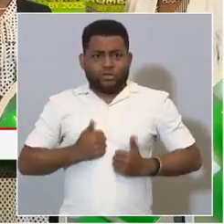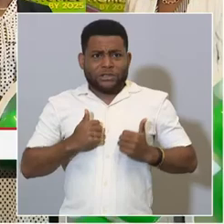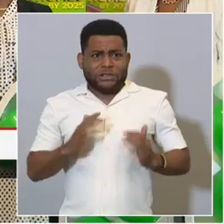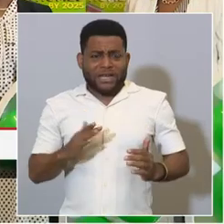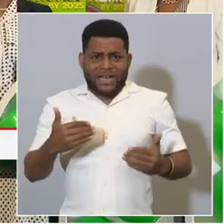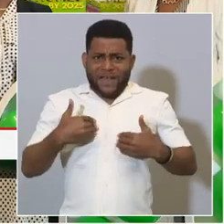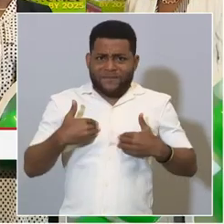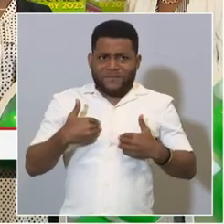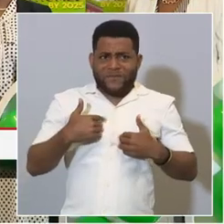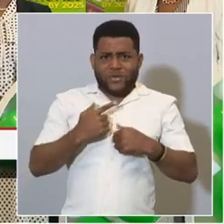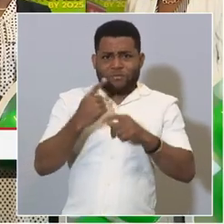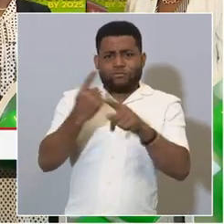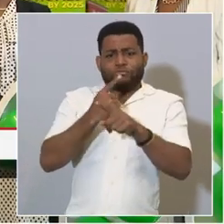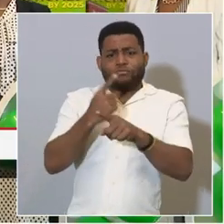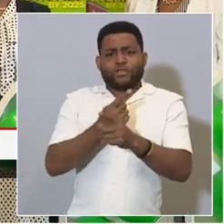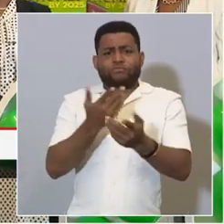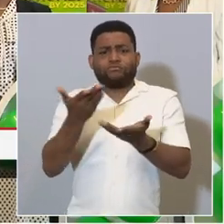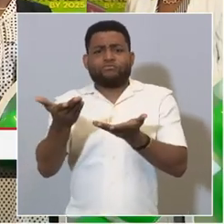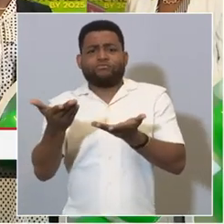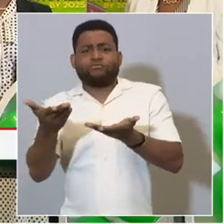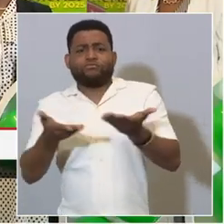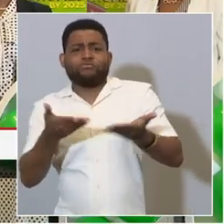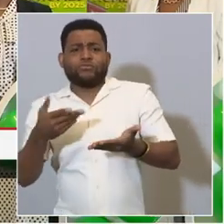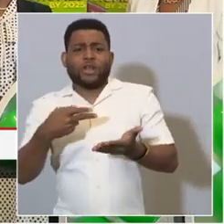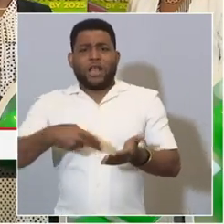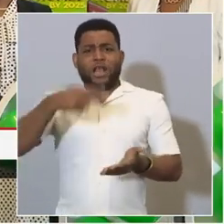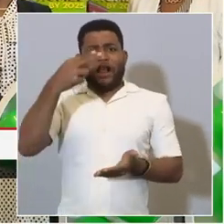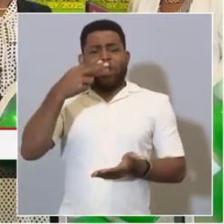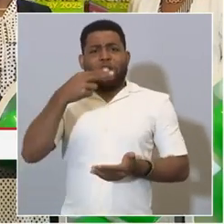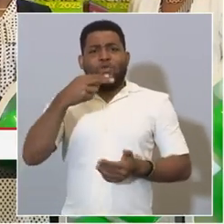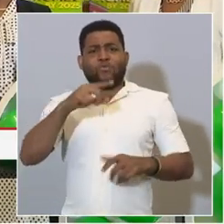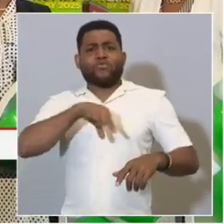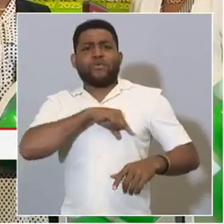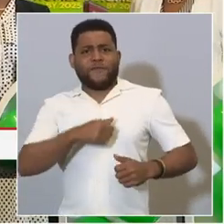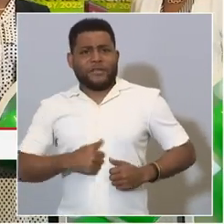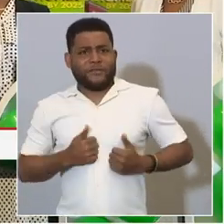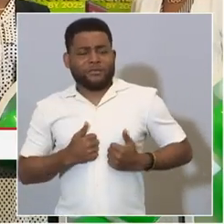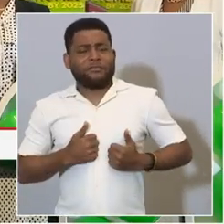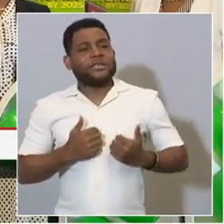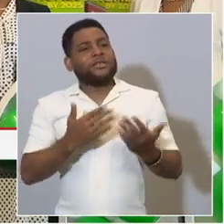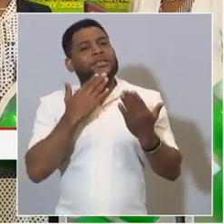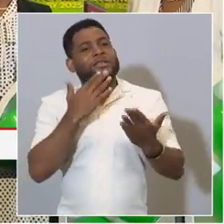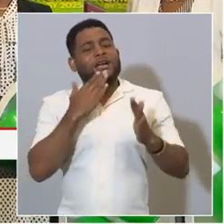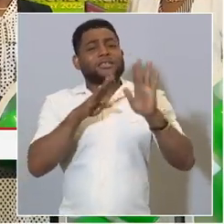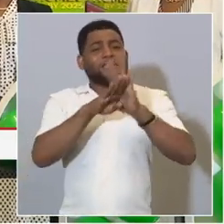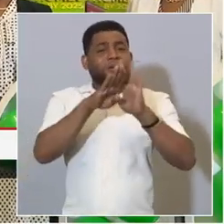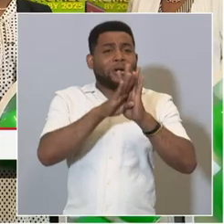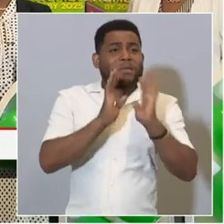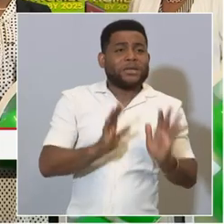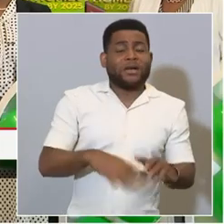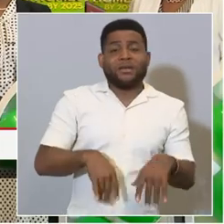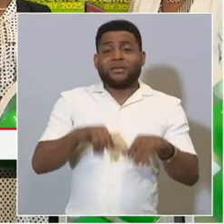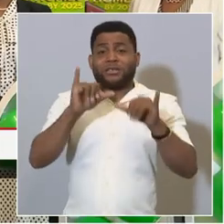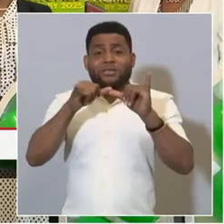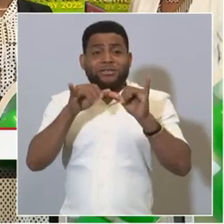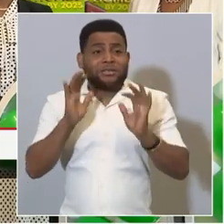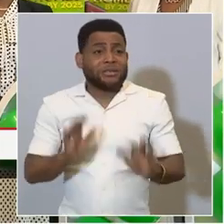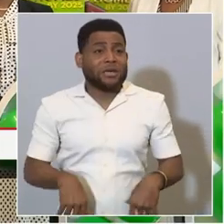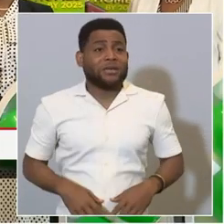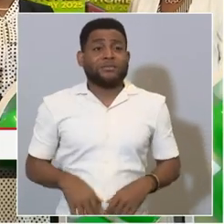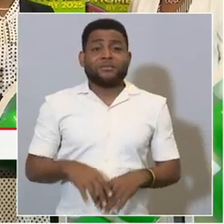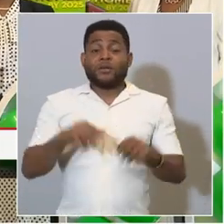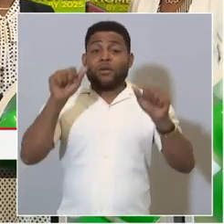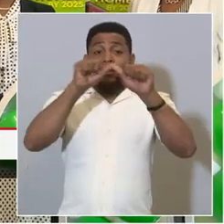receive a high quality of life. So thank you to the developers, to the architects, to the engineers, to the property managers that are in